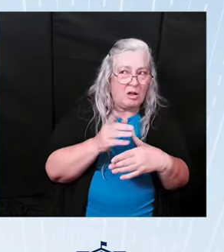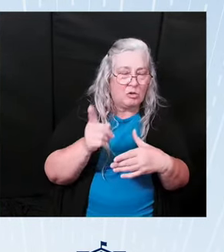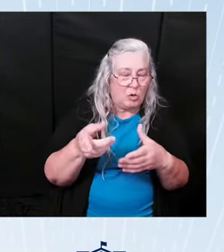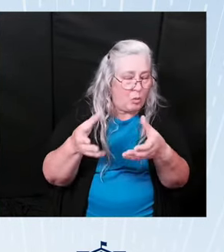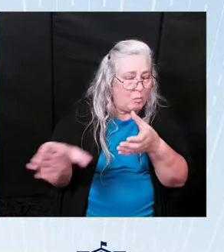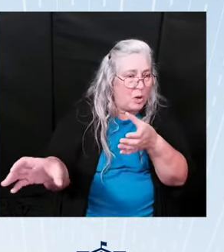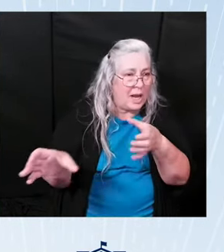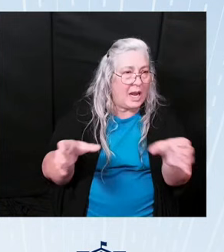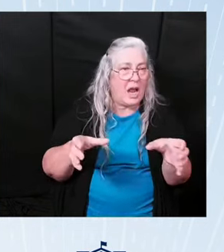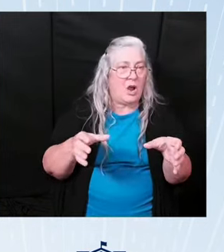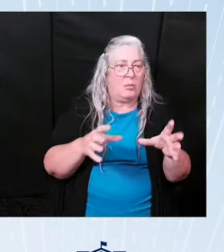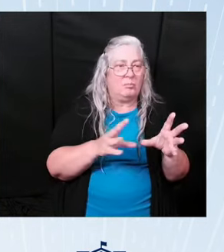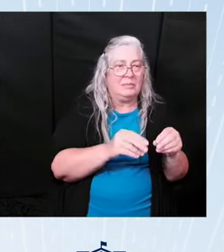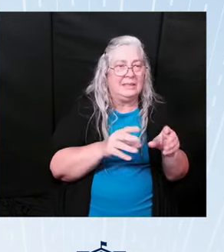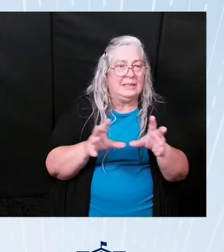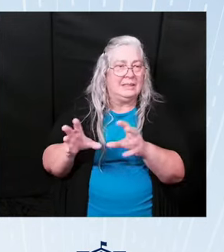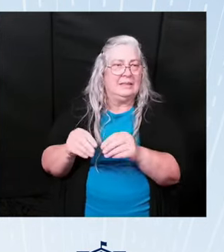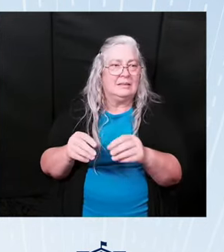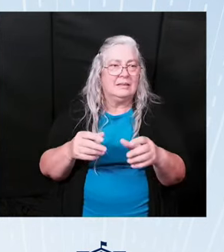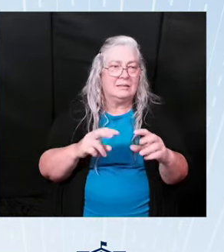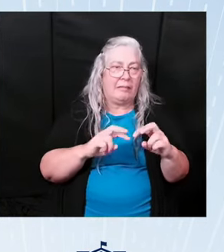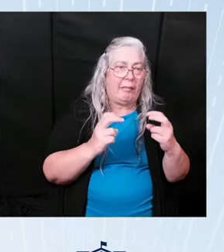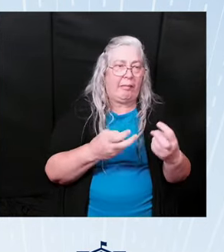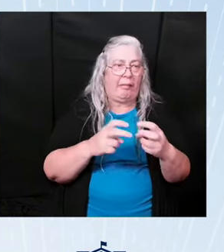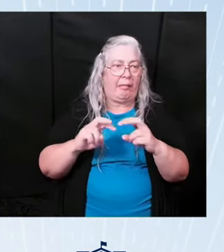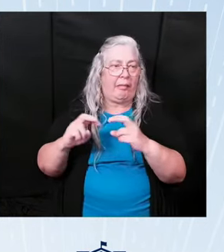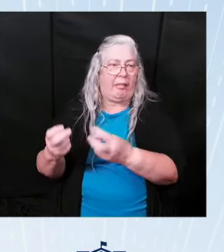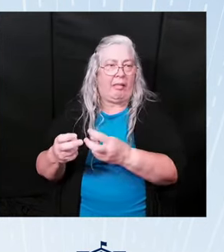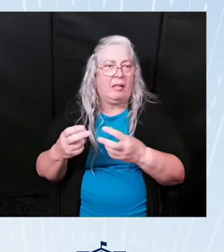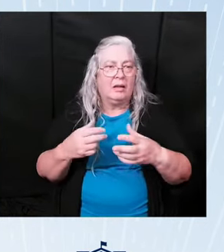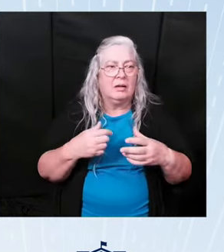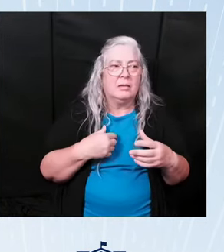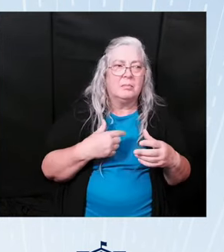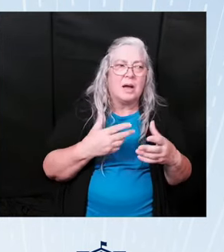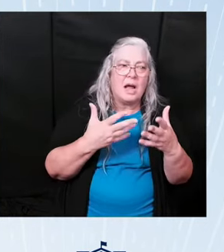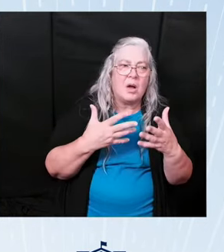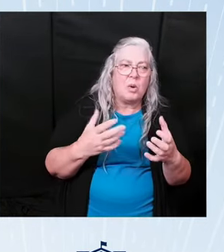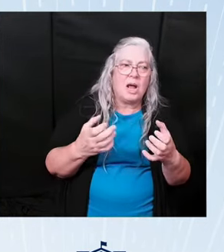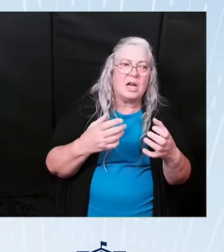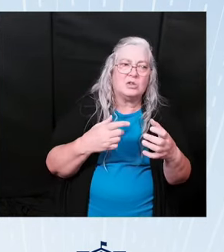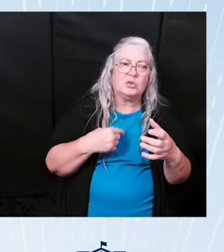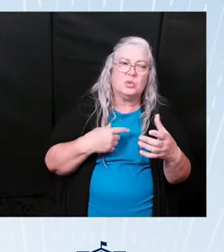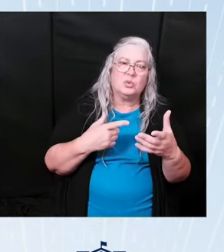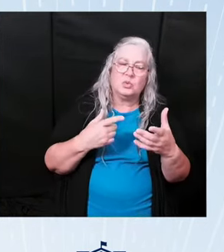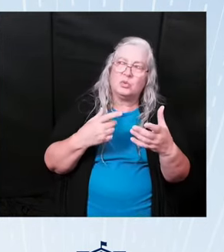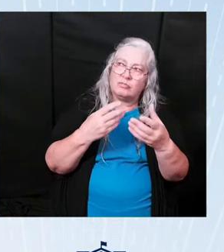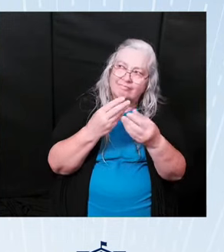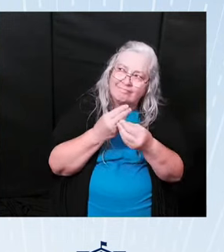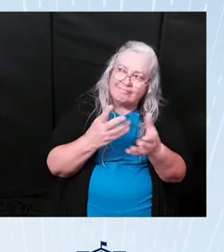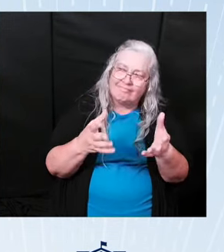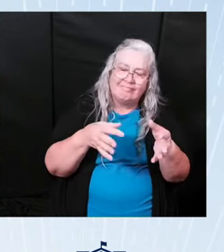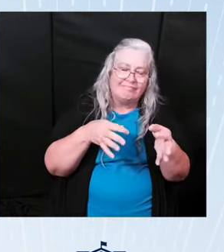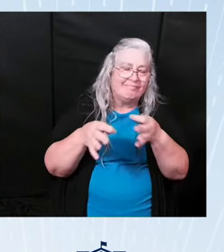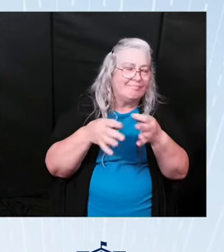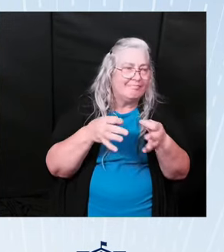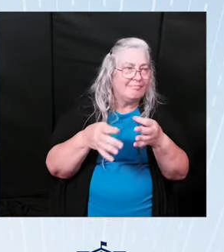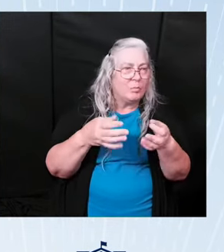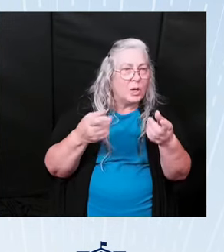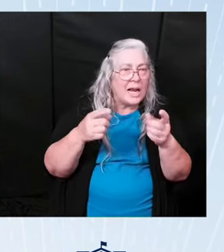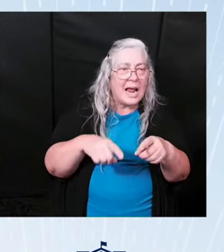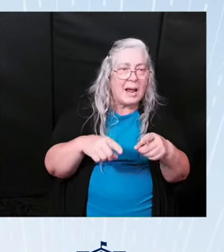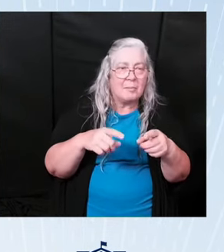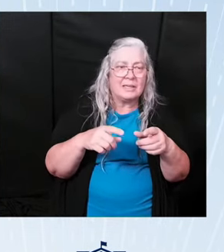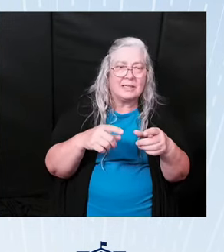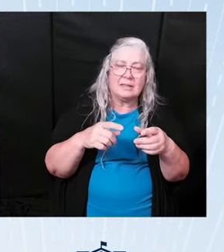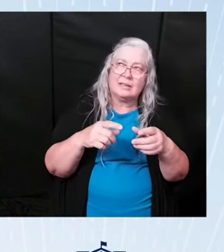America. Climate resilience is a topic that, as John said, is literally personally close to me in my life. As